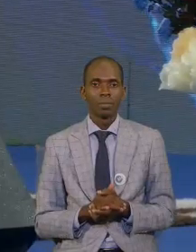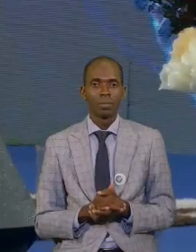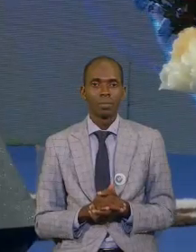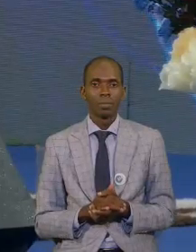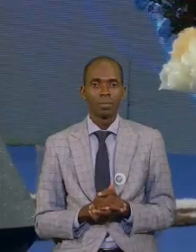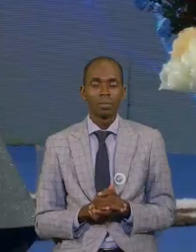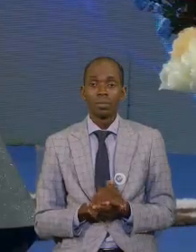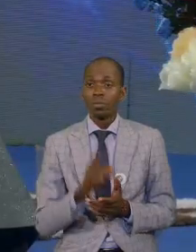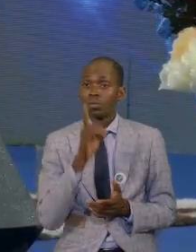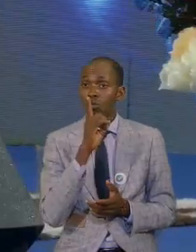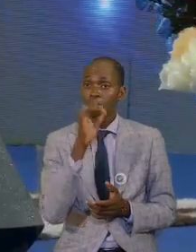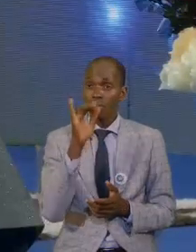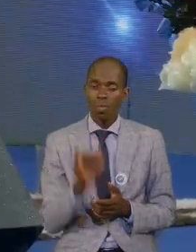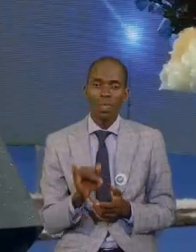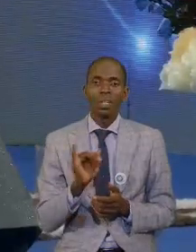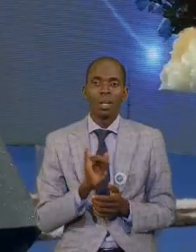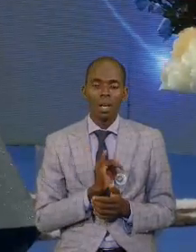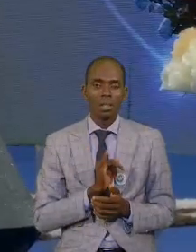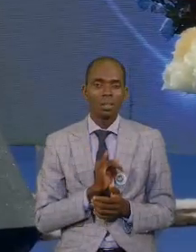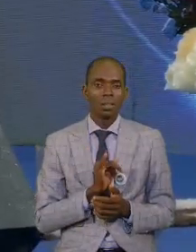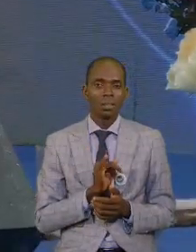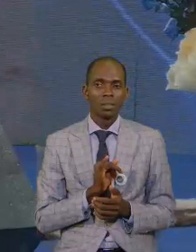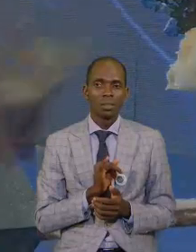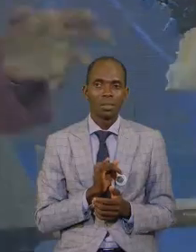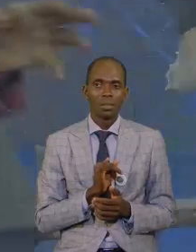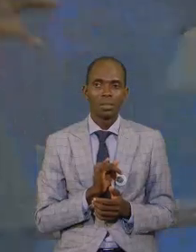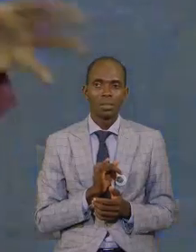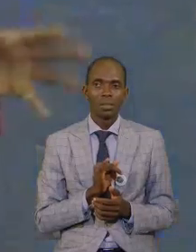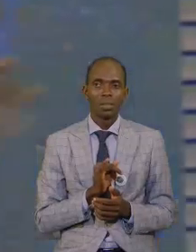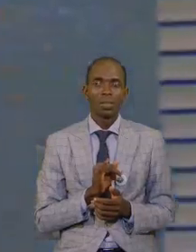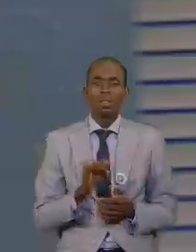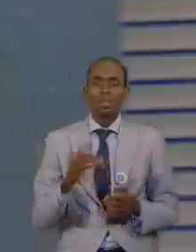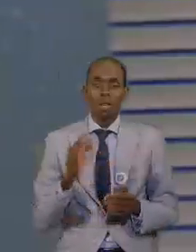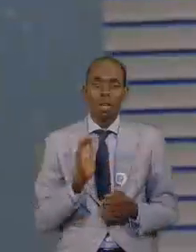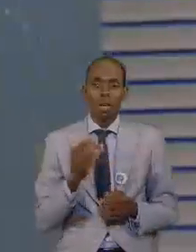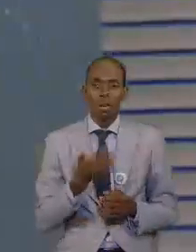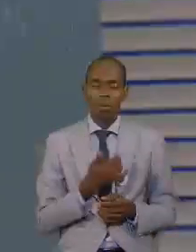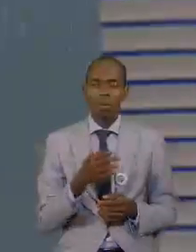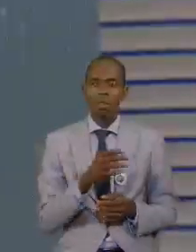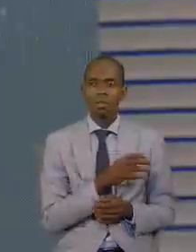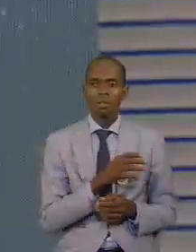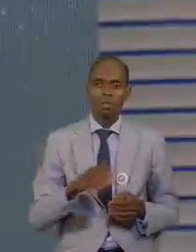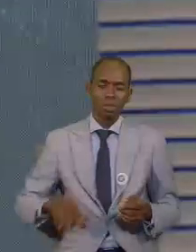Actually, our cry is selfish. Our cry is selfish.